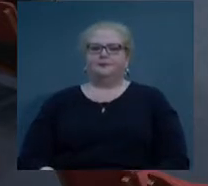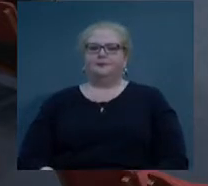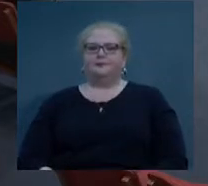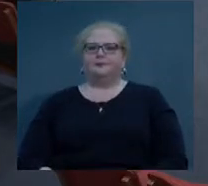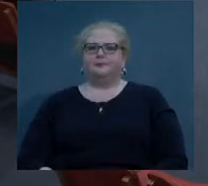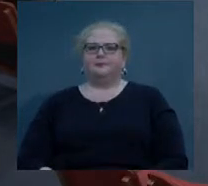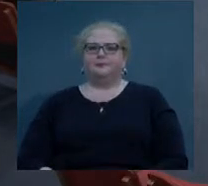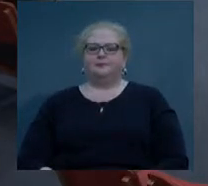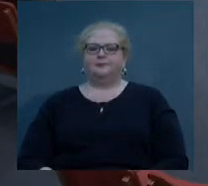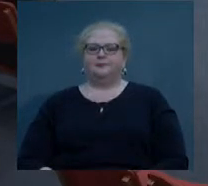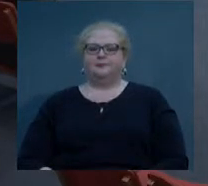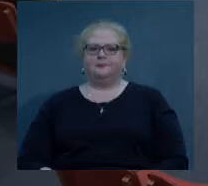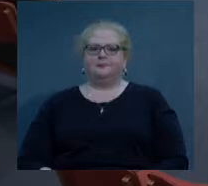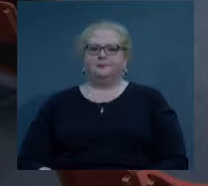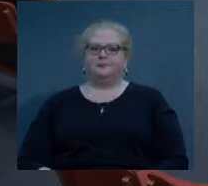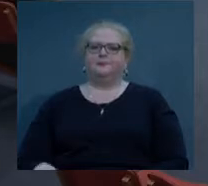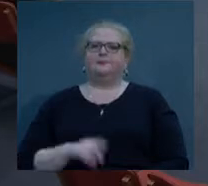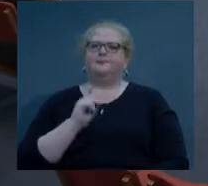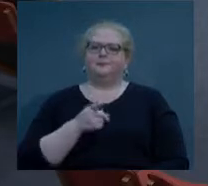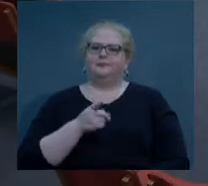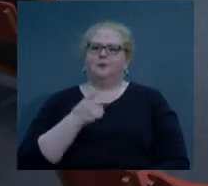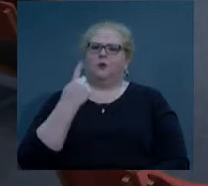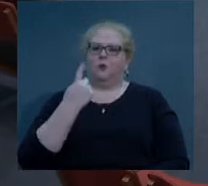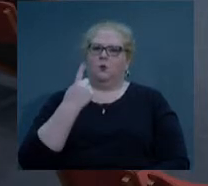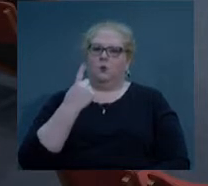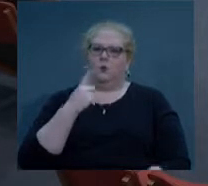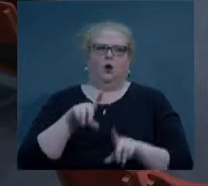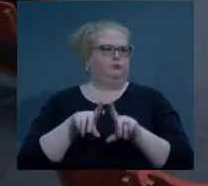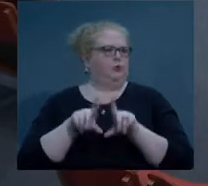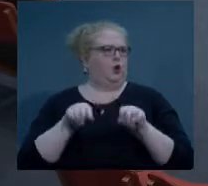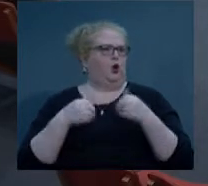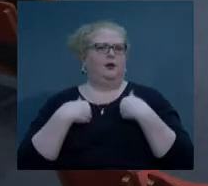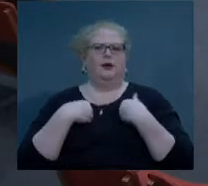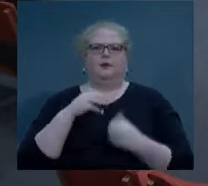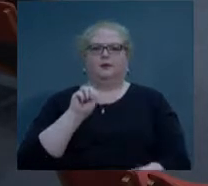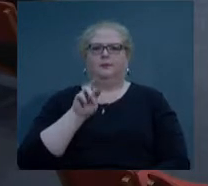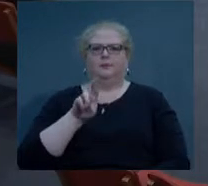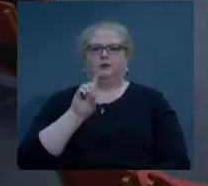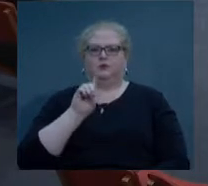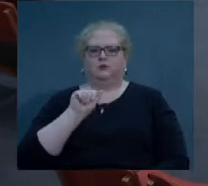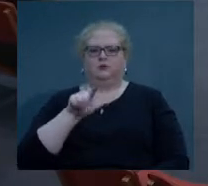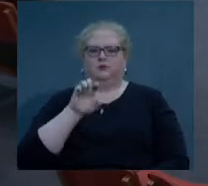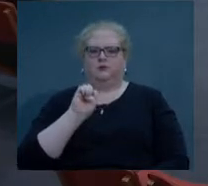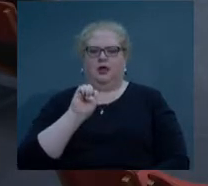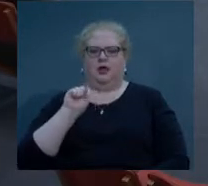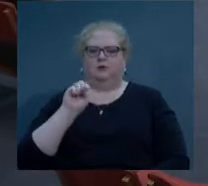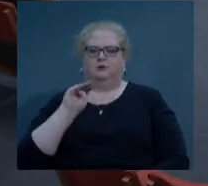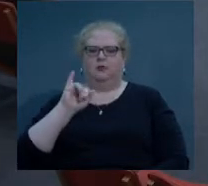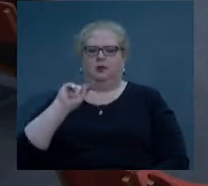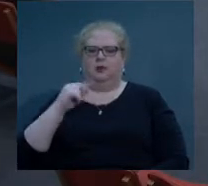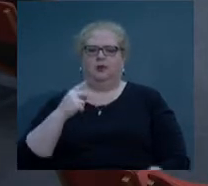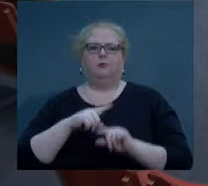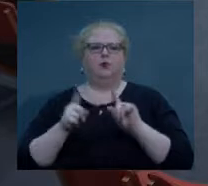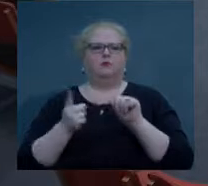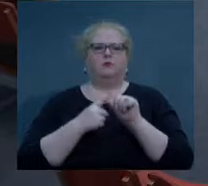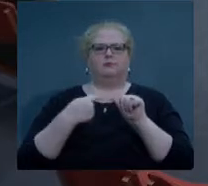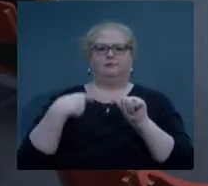I have one card, Mr. Dale Smith. First is the applicant here.